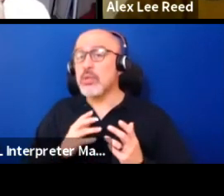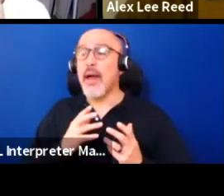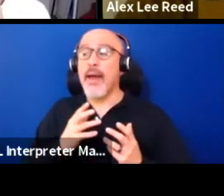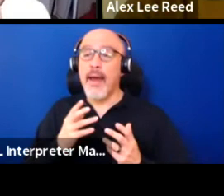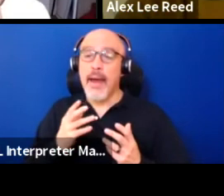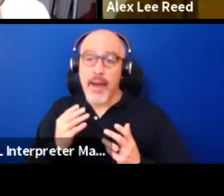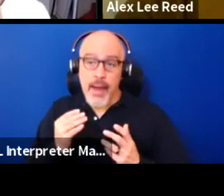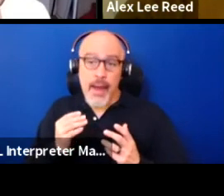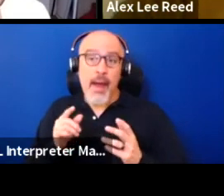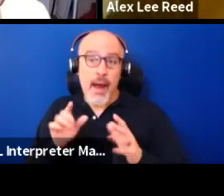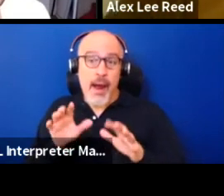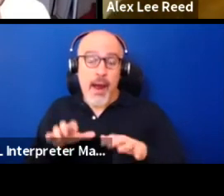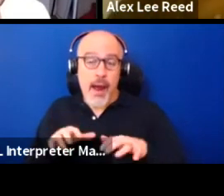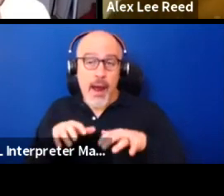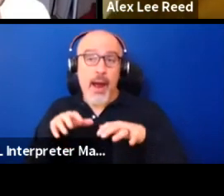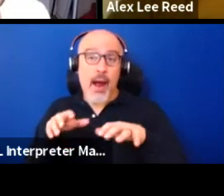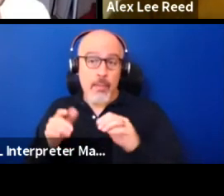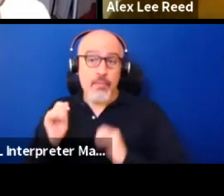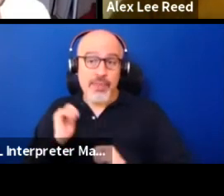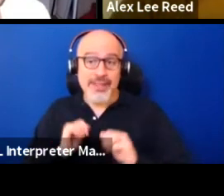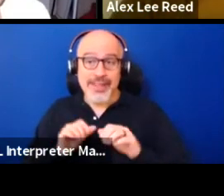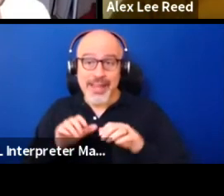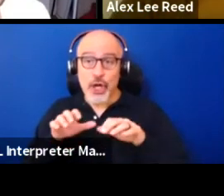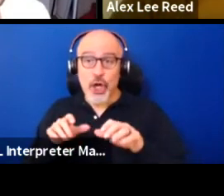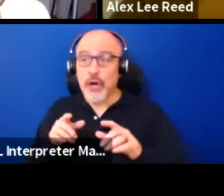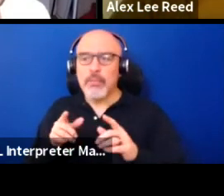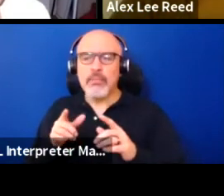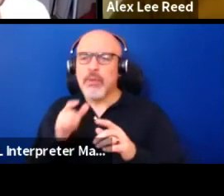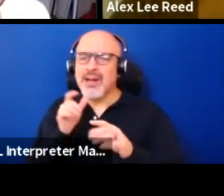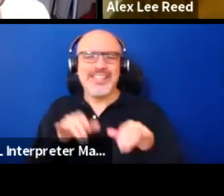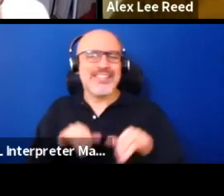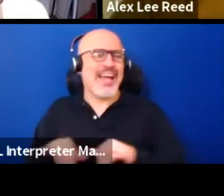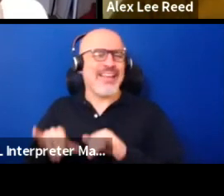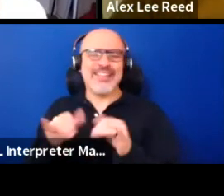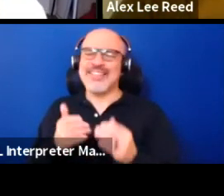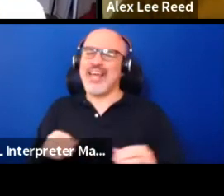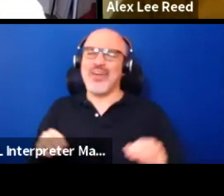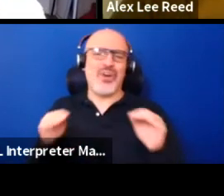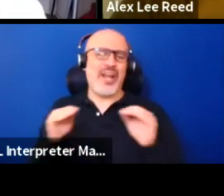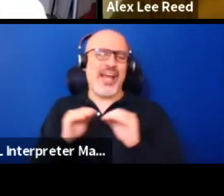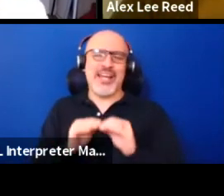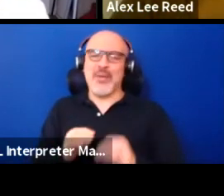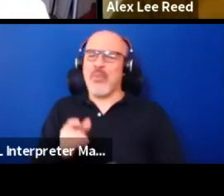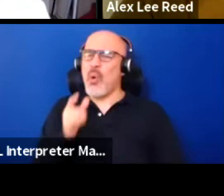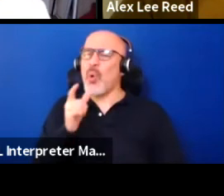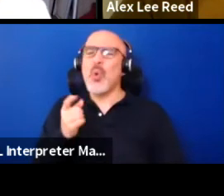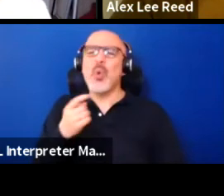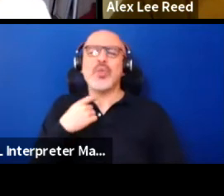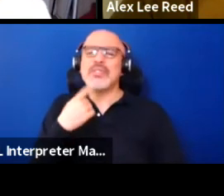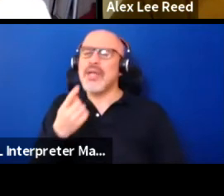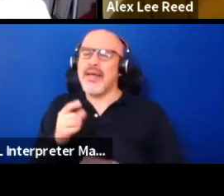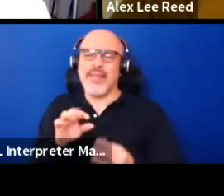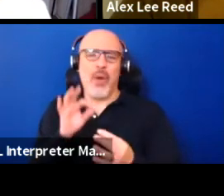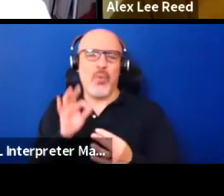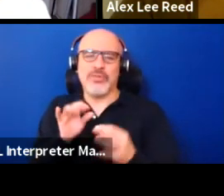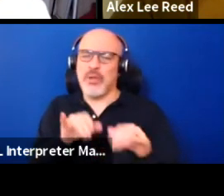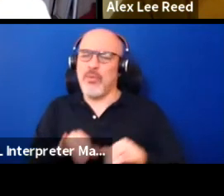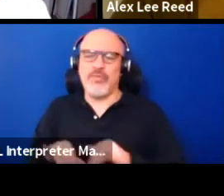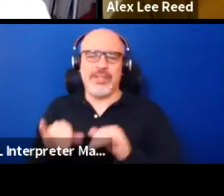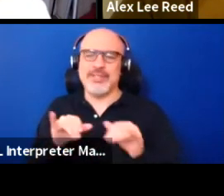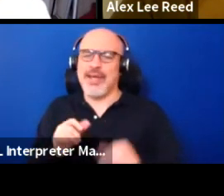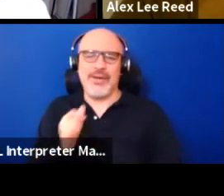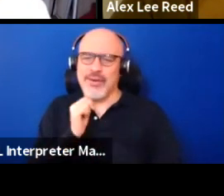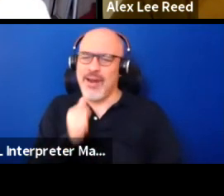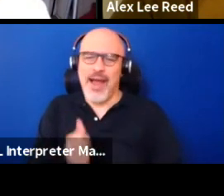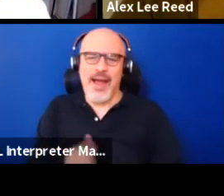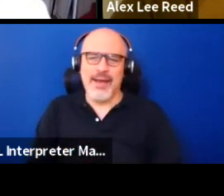know? But that is not the standard anymore. And who said it was the perfect thing? And I think we just have